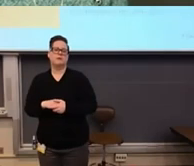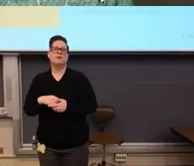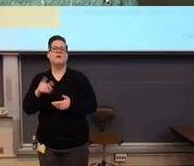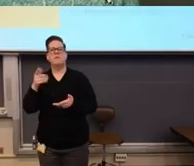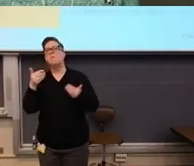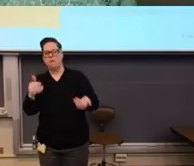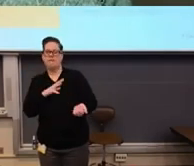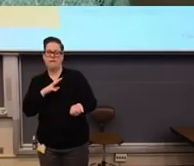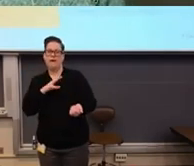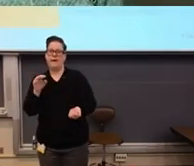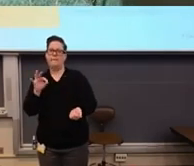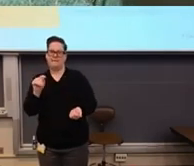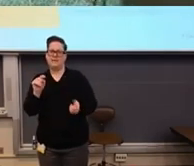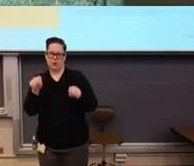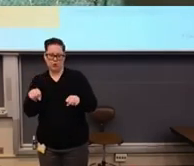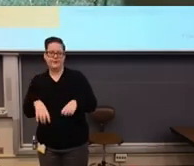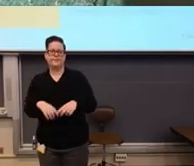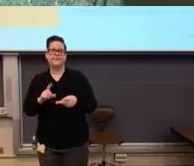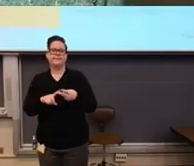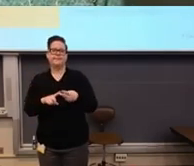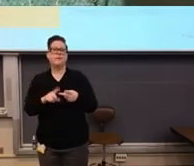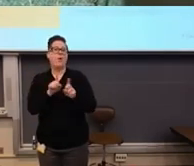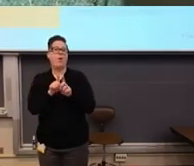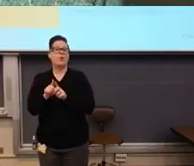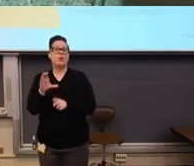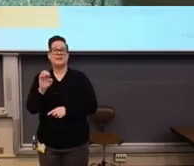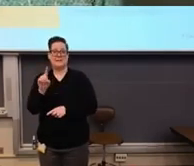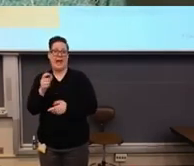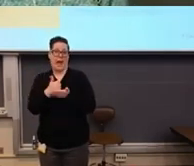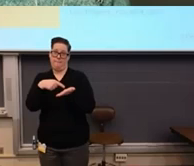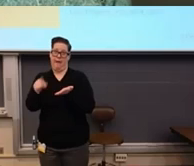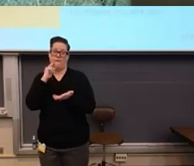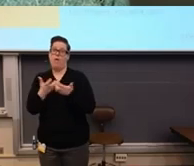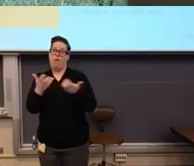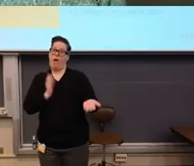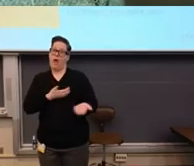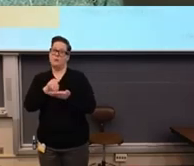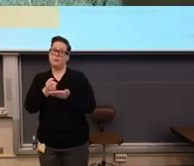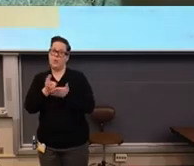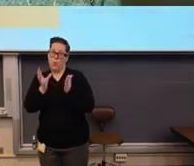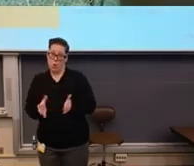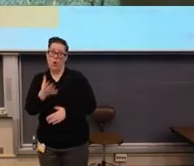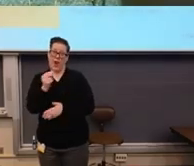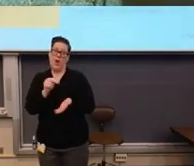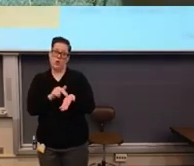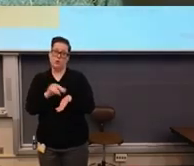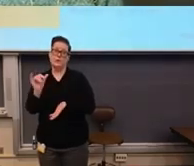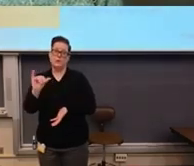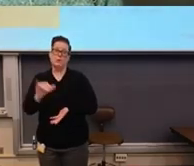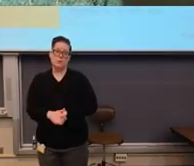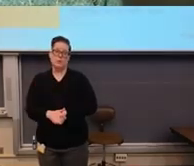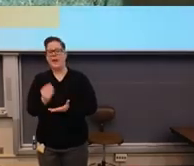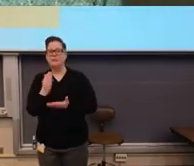family therapists. It also supports a large portion of our social work team and some of our nursing team and